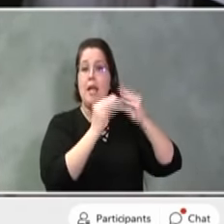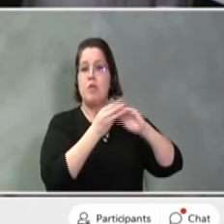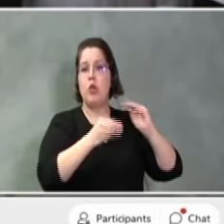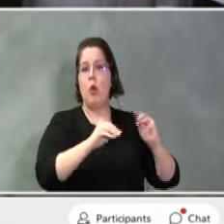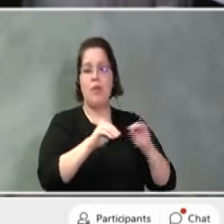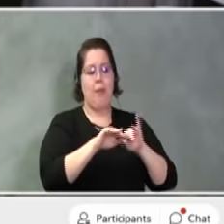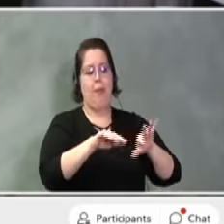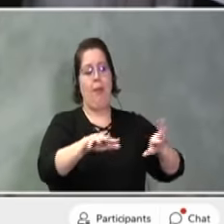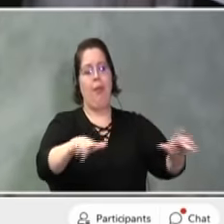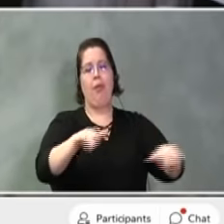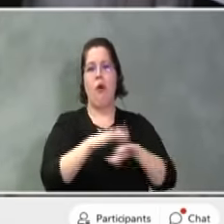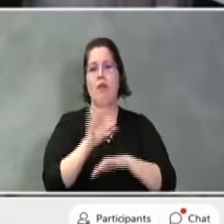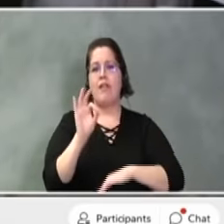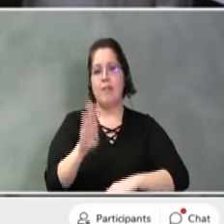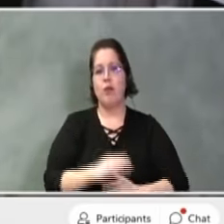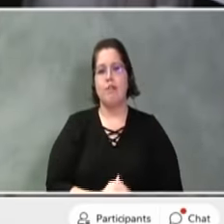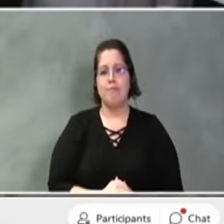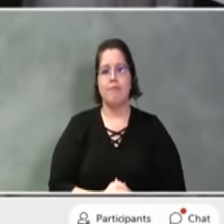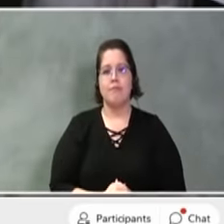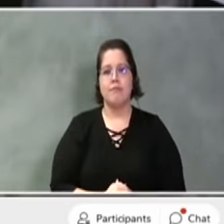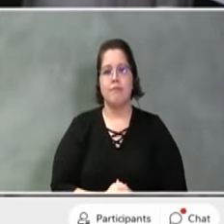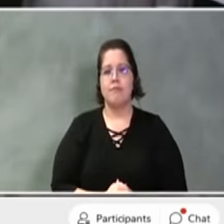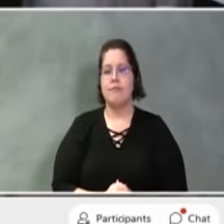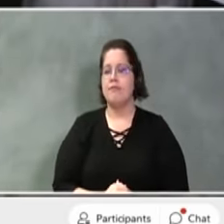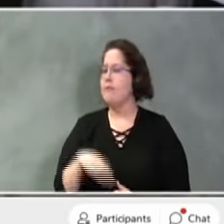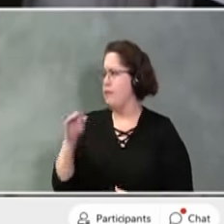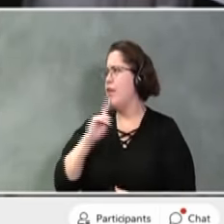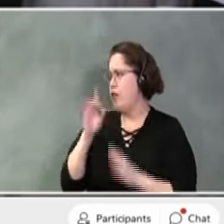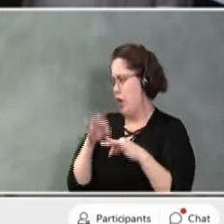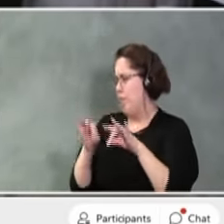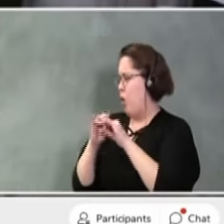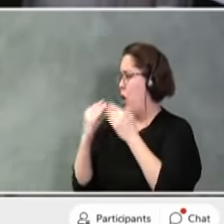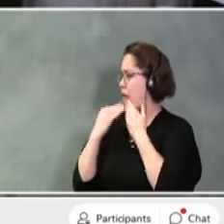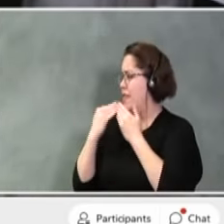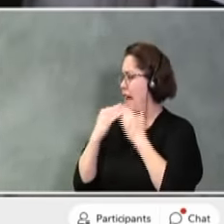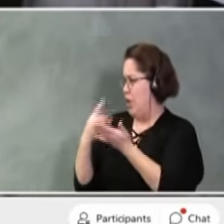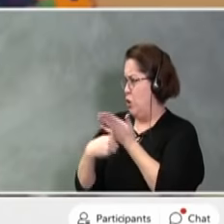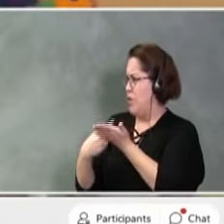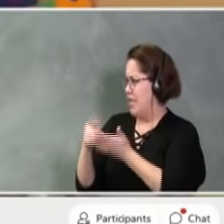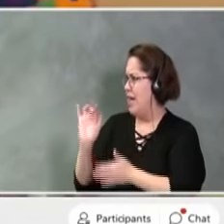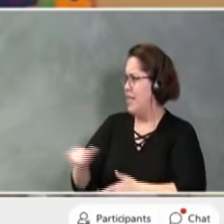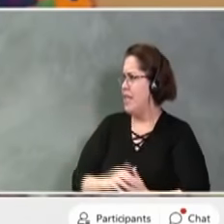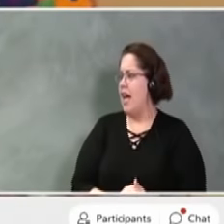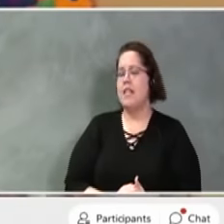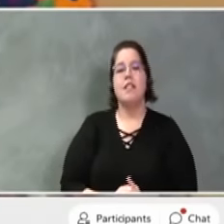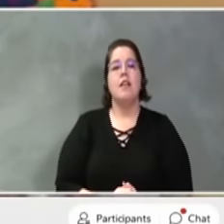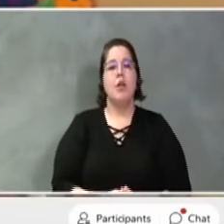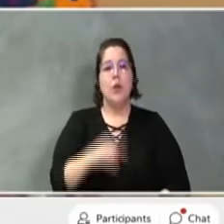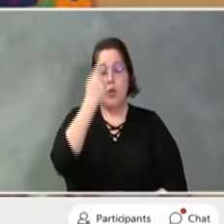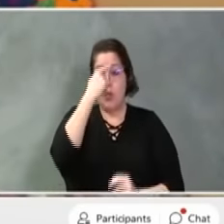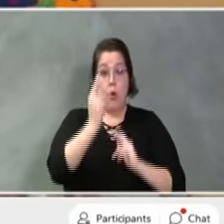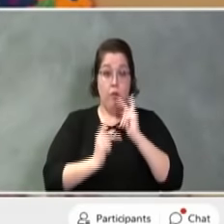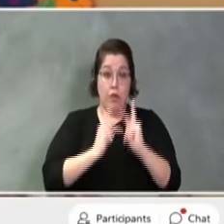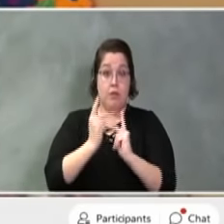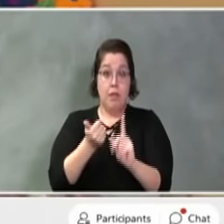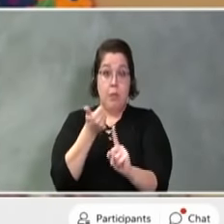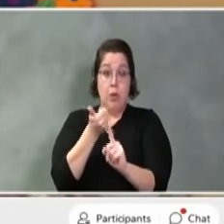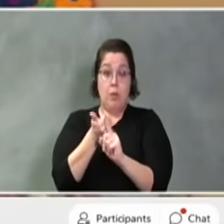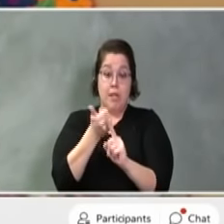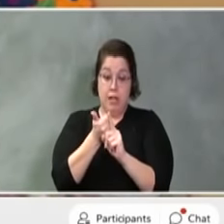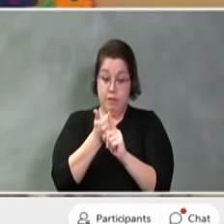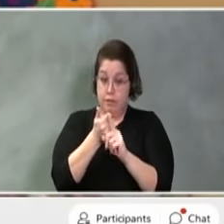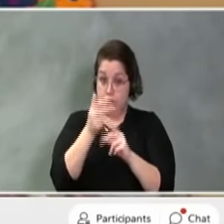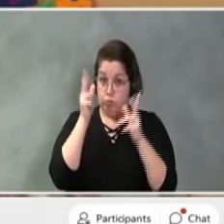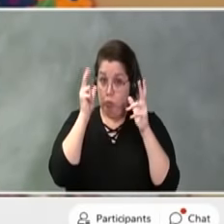media. Yeah, very important. And thank you, Judge, for touching on that. And so for folks who are tuned in right